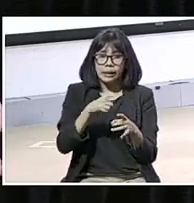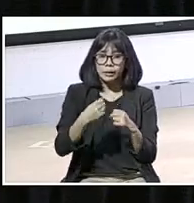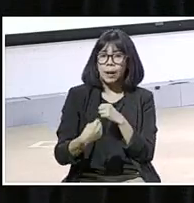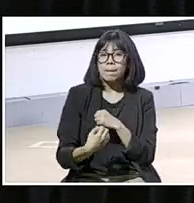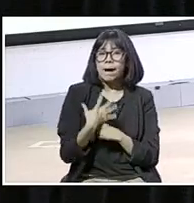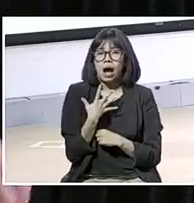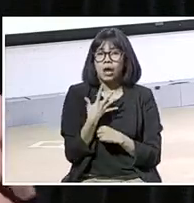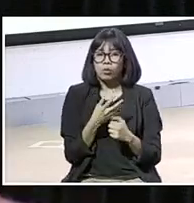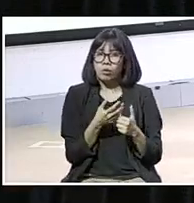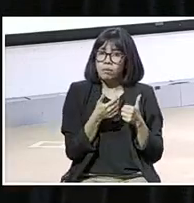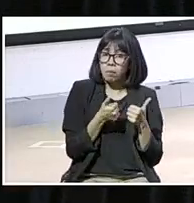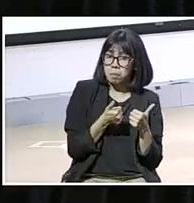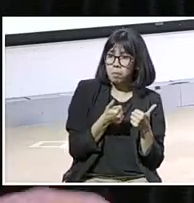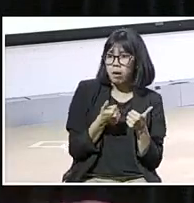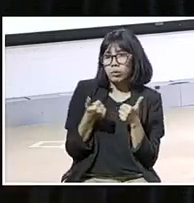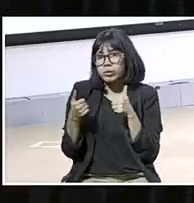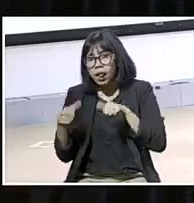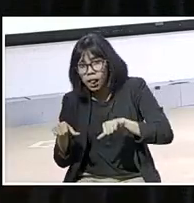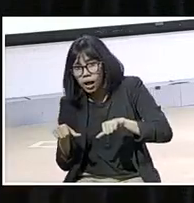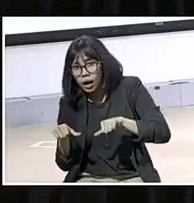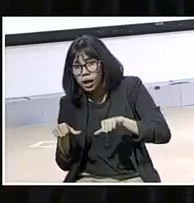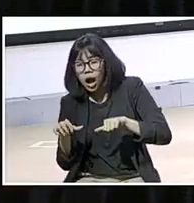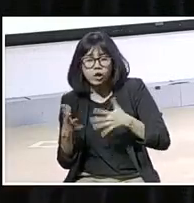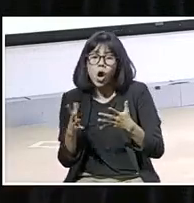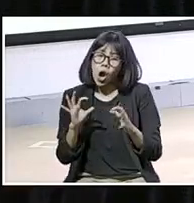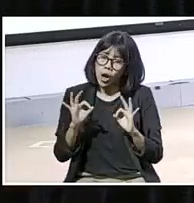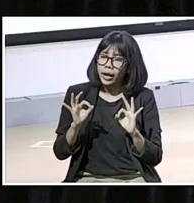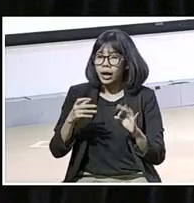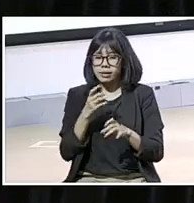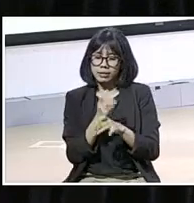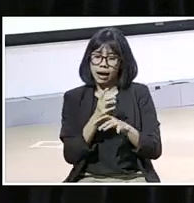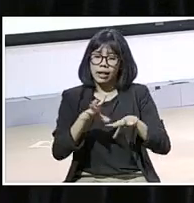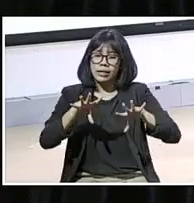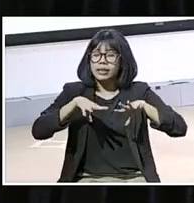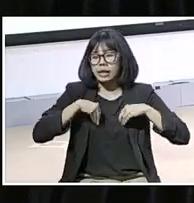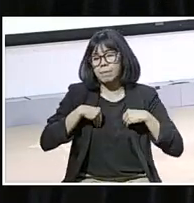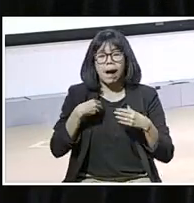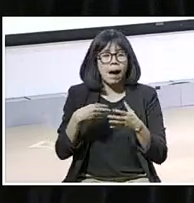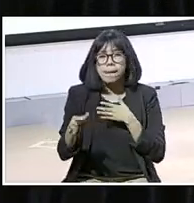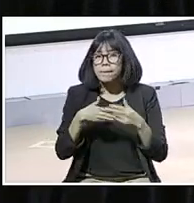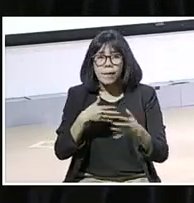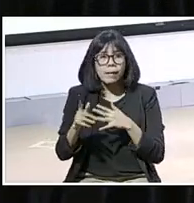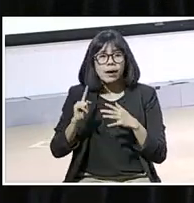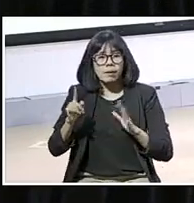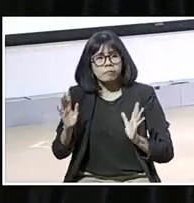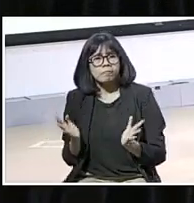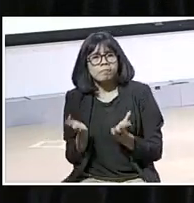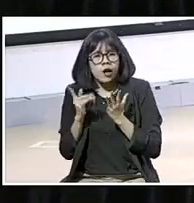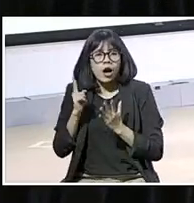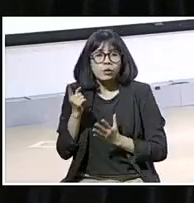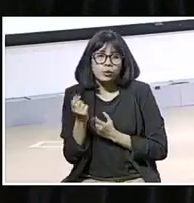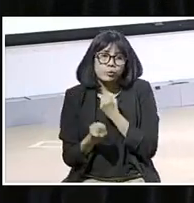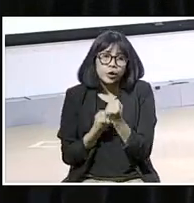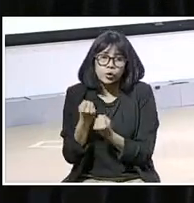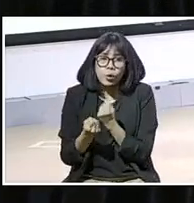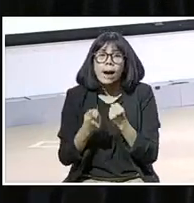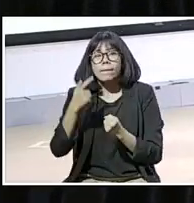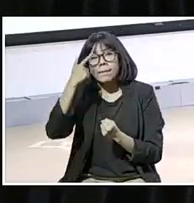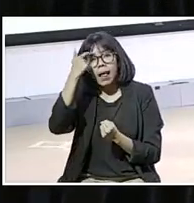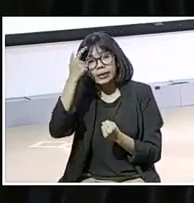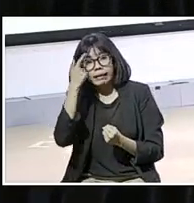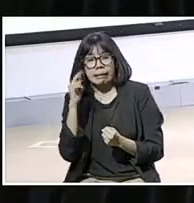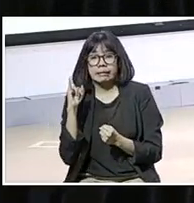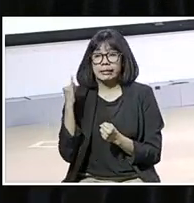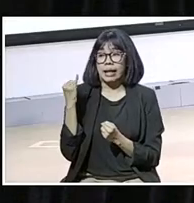the good, from the average, from the okay. It's your ability to just keep fighting through those mistakes, keep fighting through